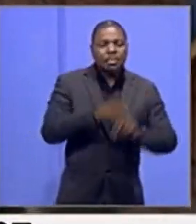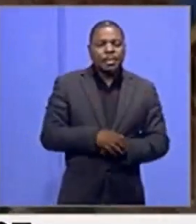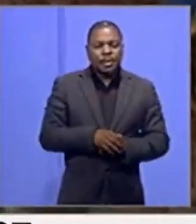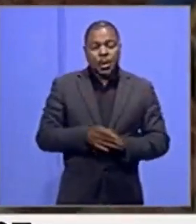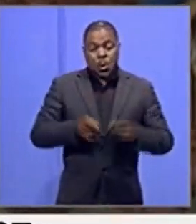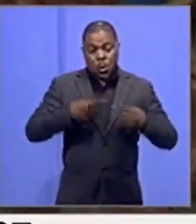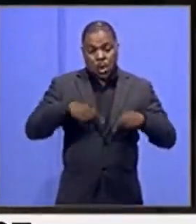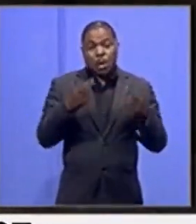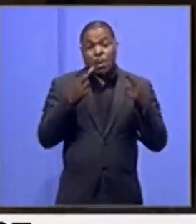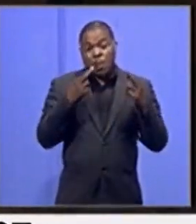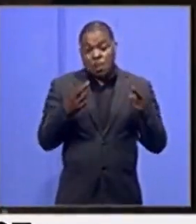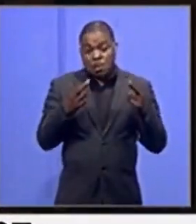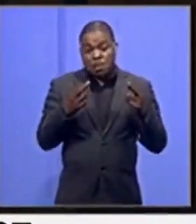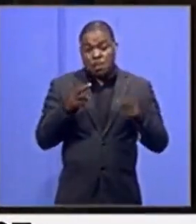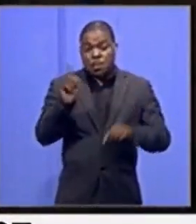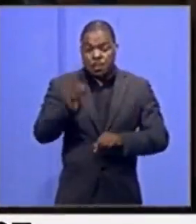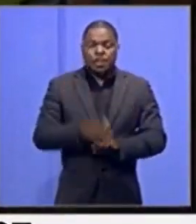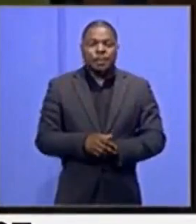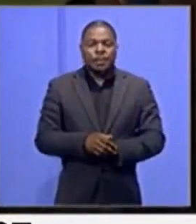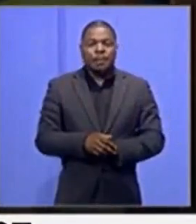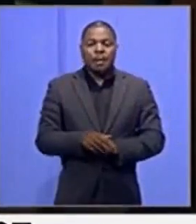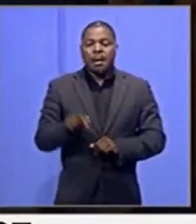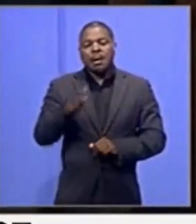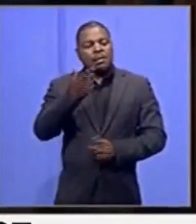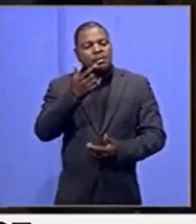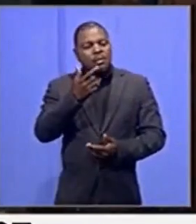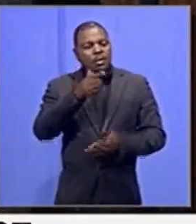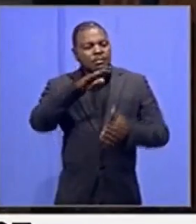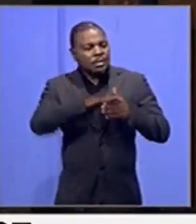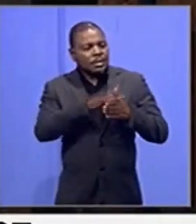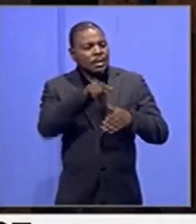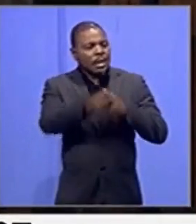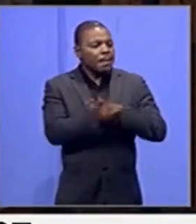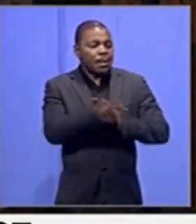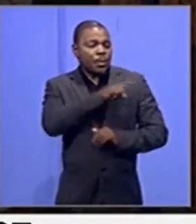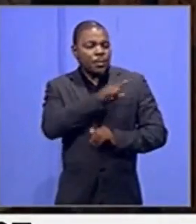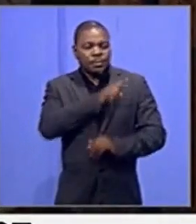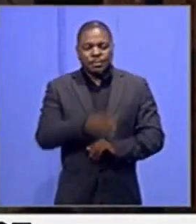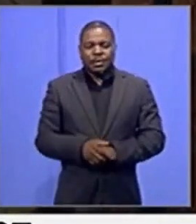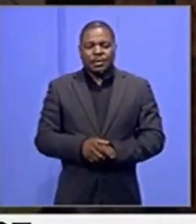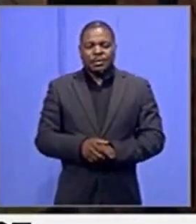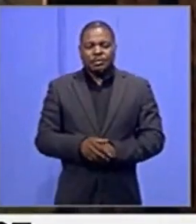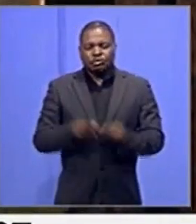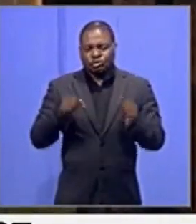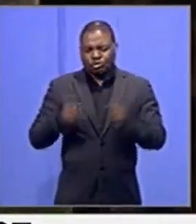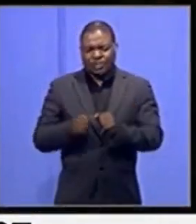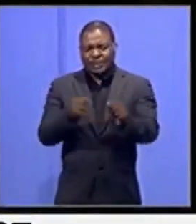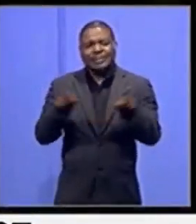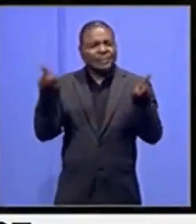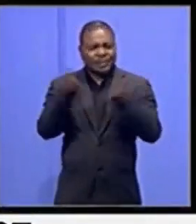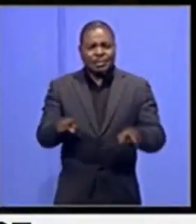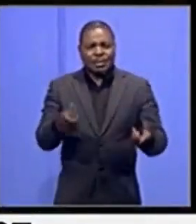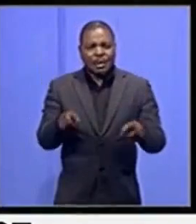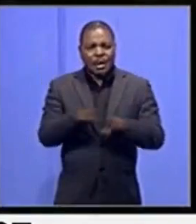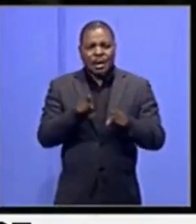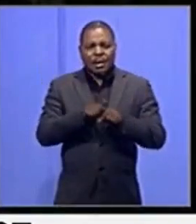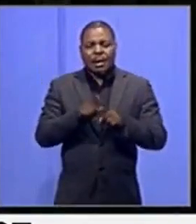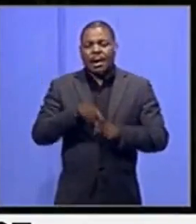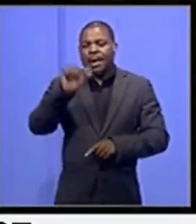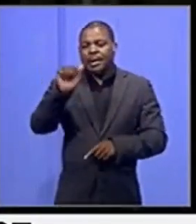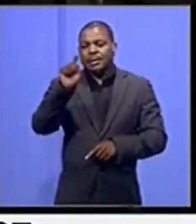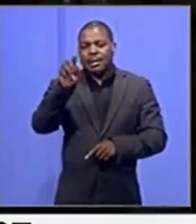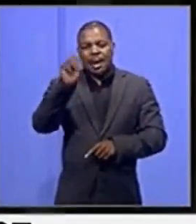to find the actual reason why it happened. It's the same strategy they use when they do ATM bombings.